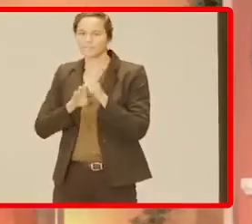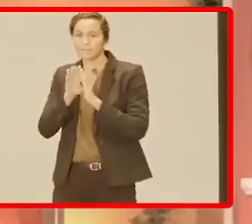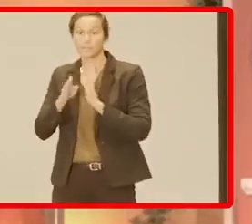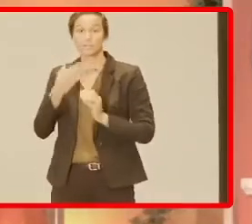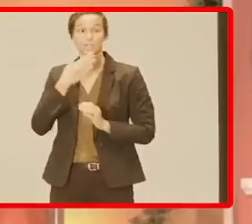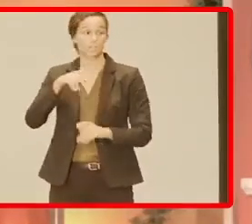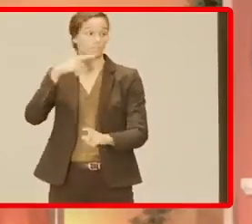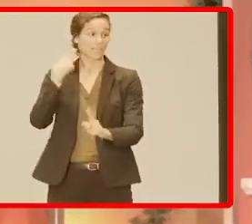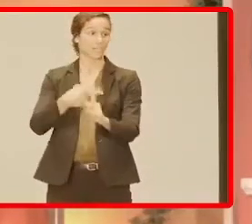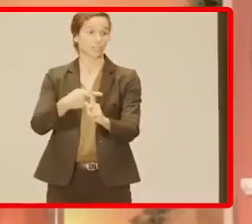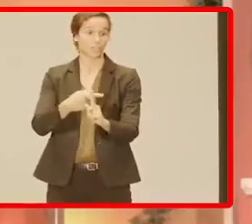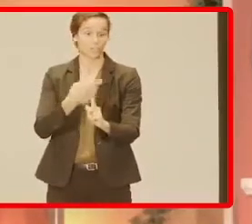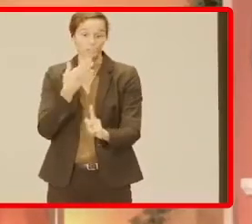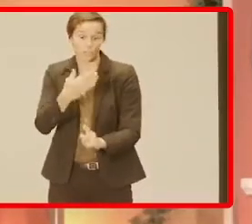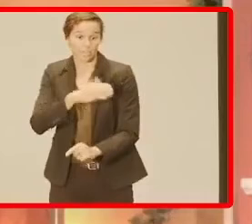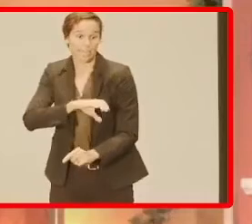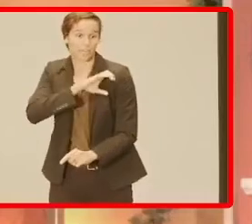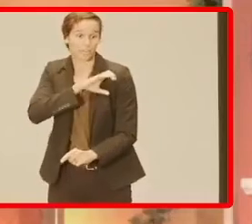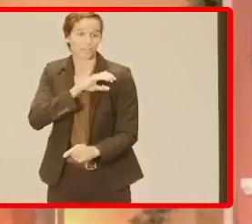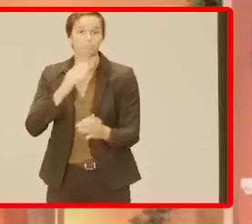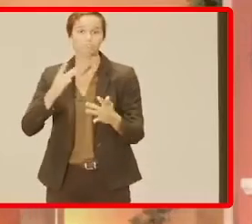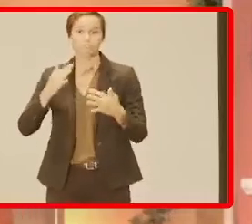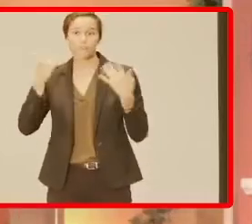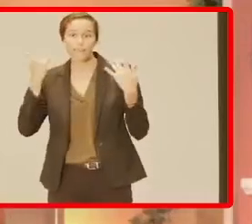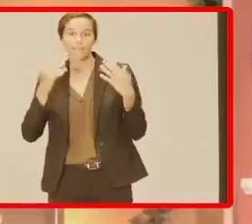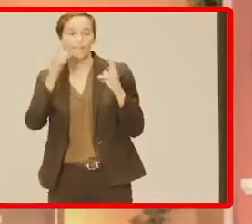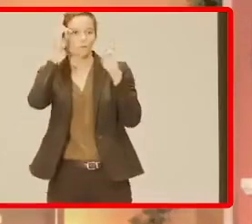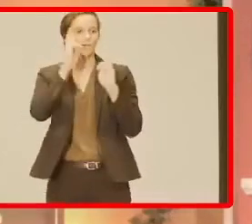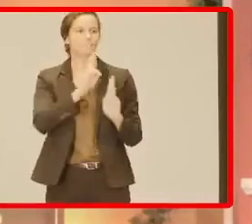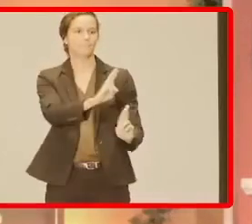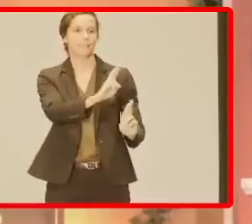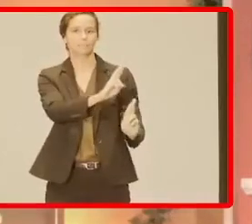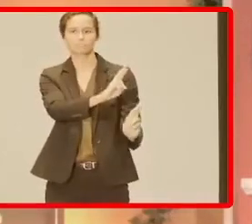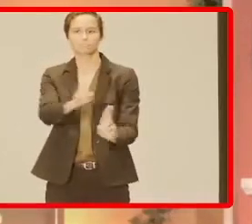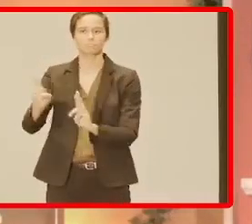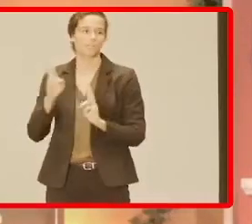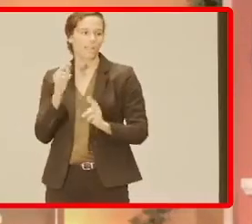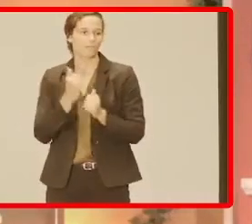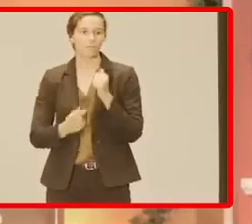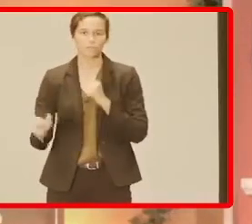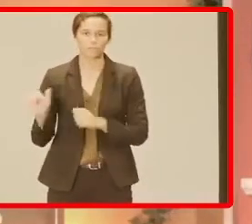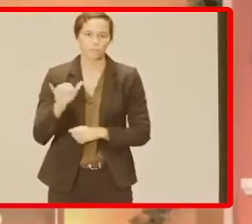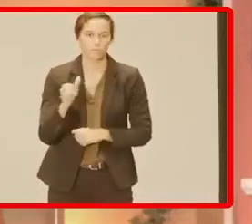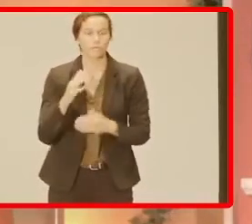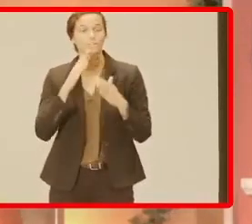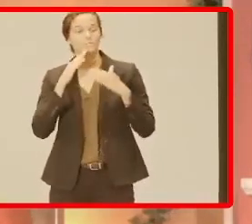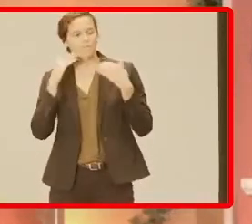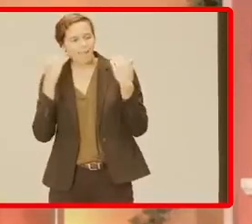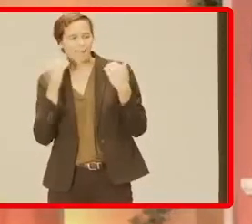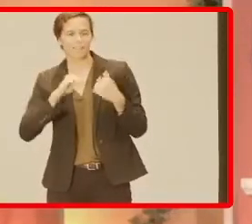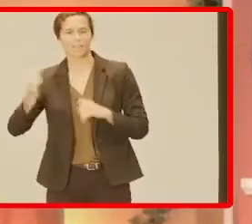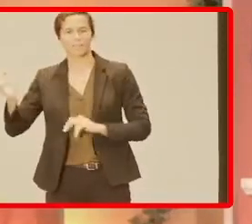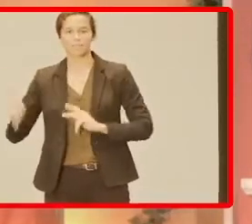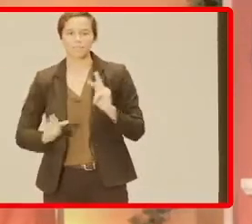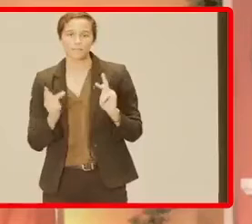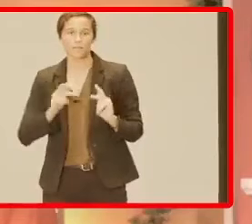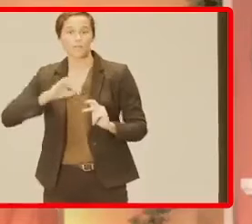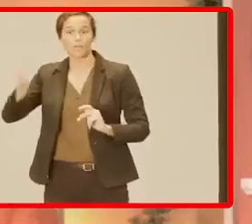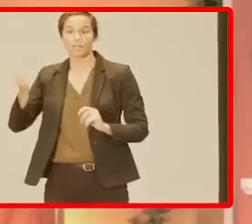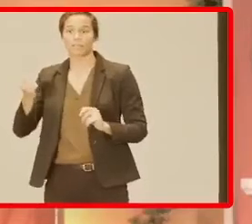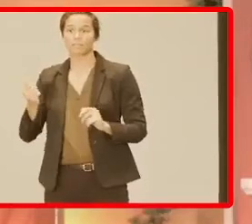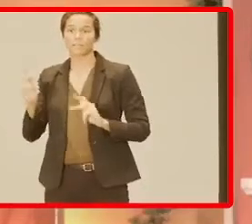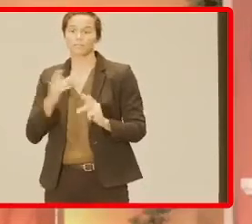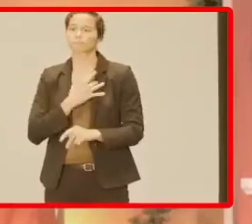character, treating others with respect, smiling at others, to love on other people, to look